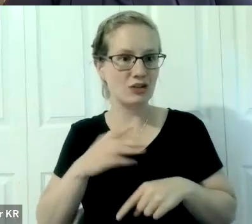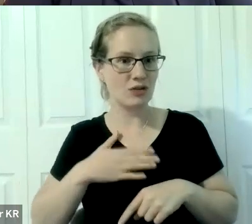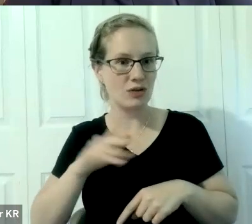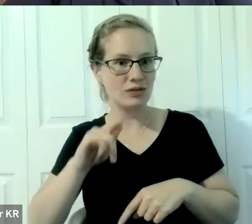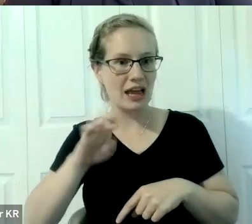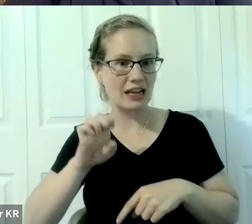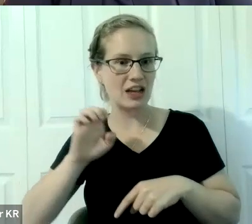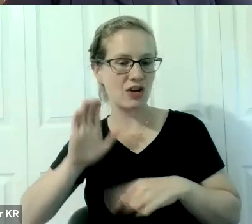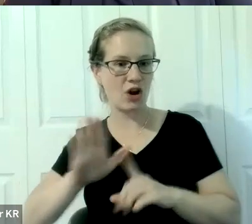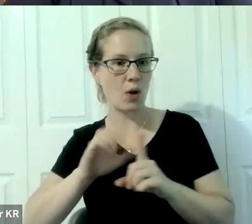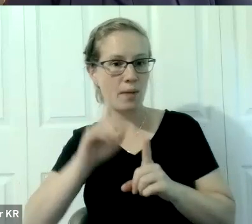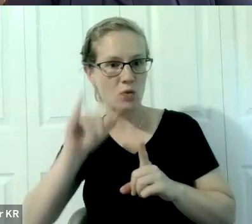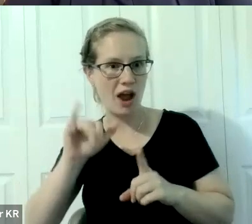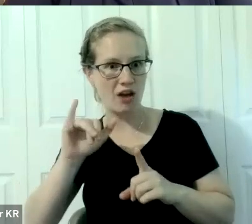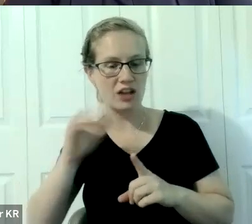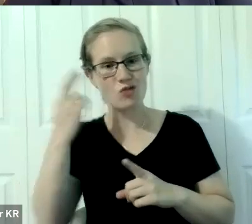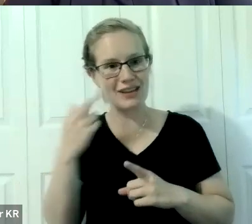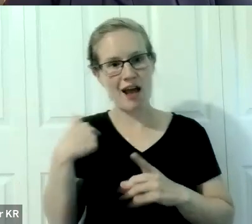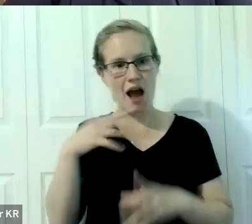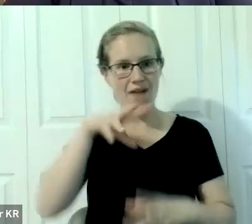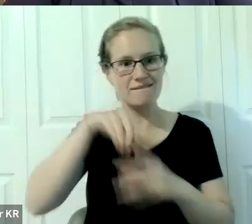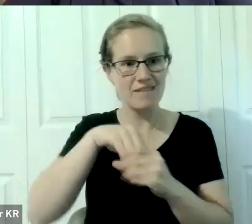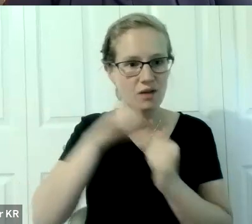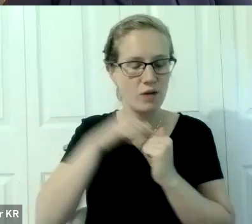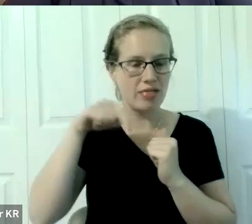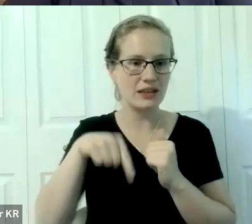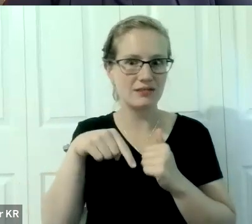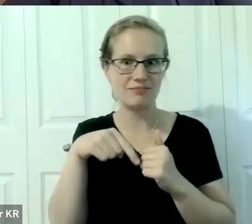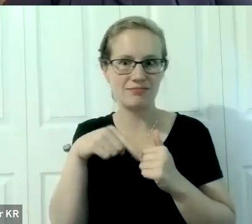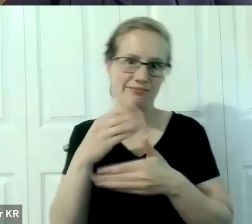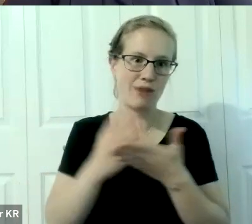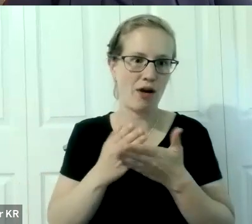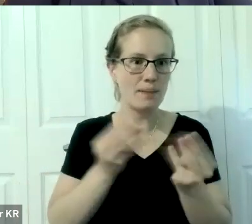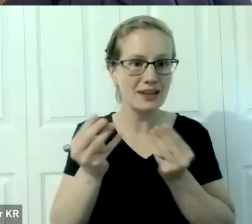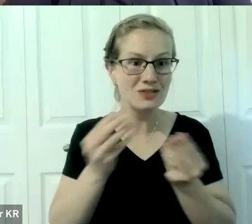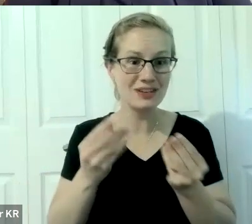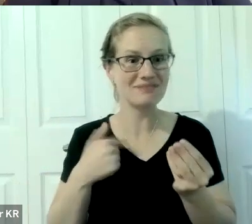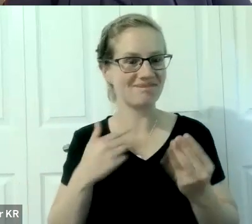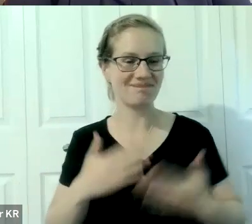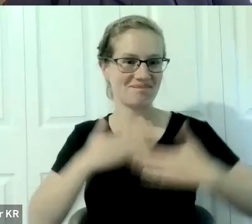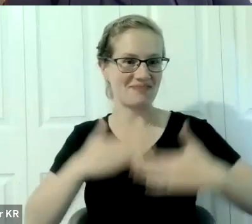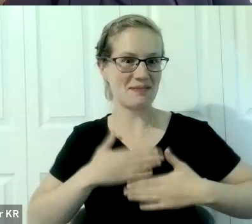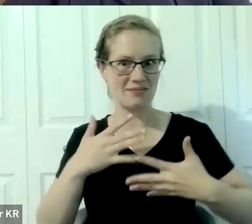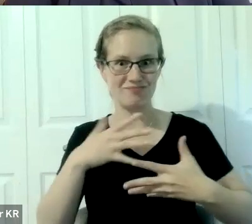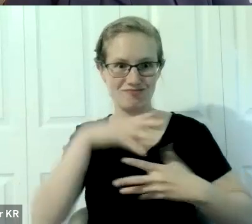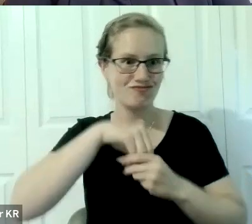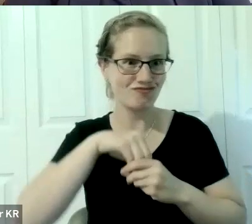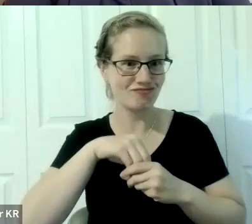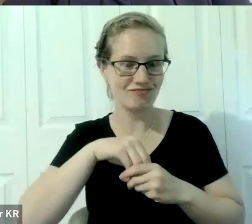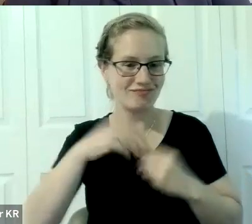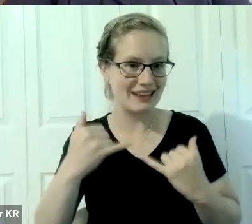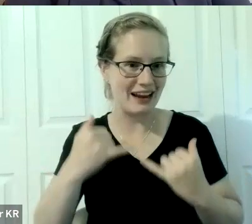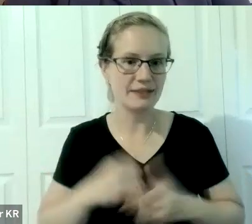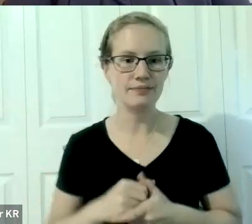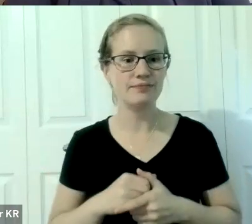obituary, that that launched me into this aspect of ministry. And I'm so glad I'm in it.